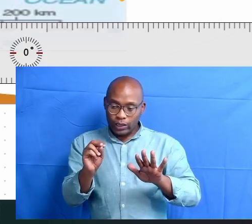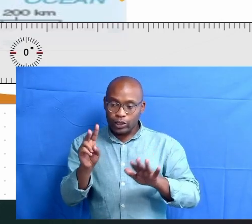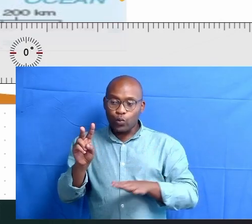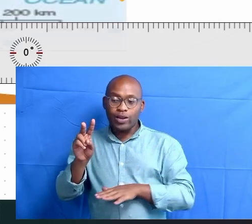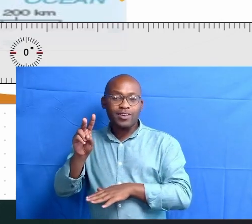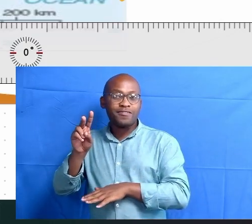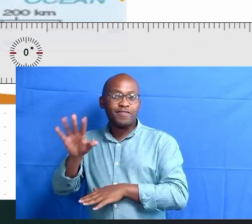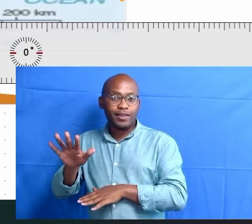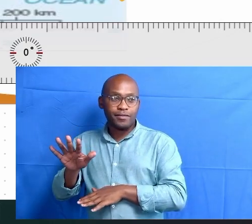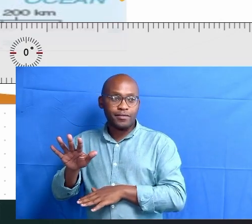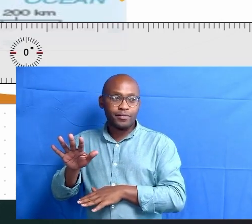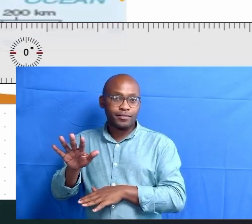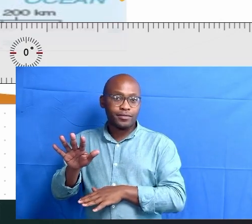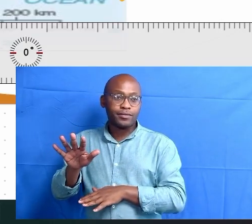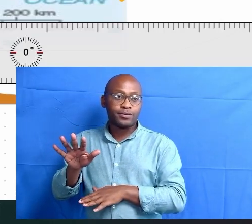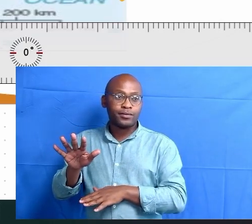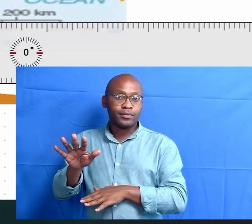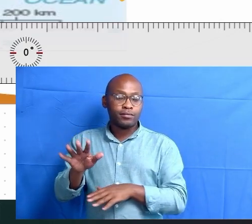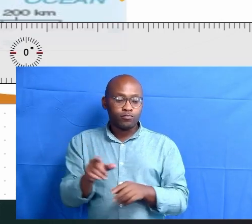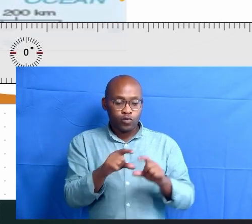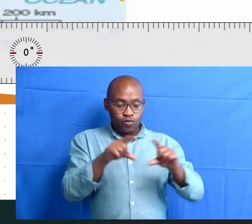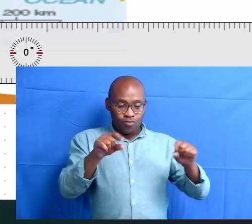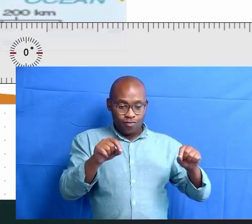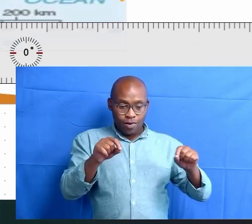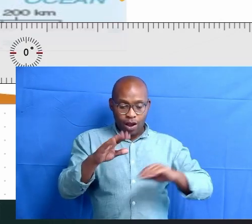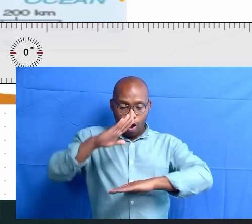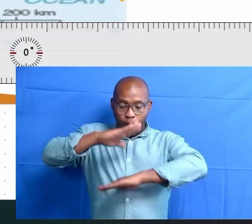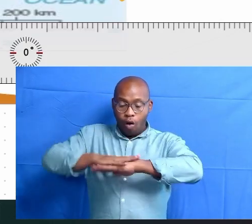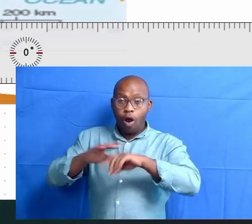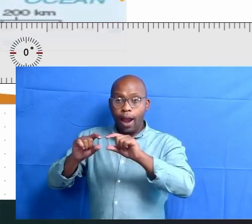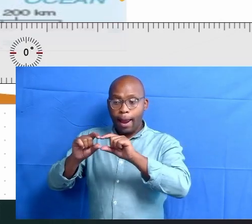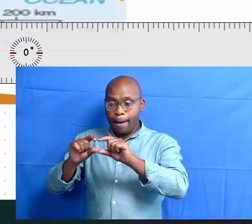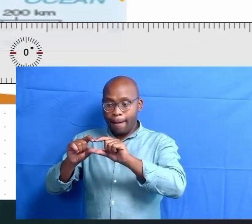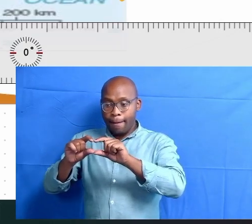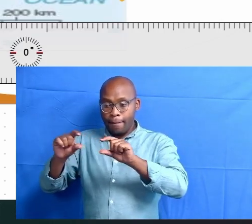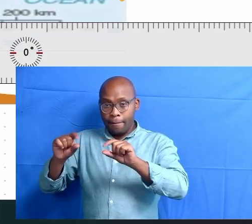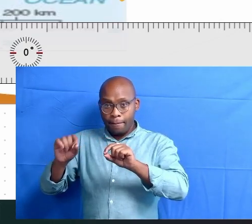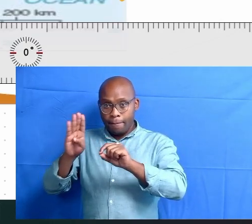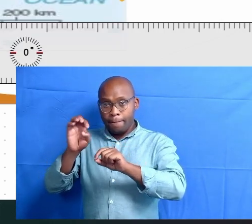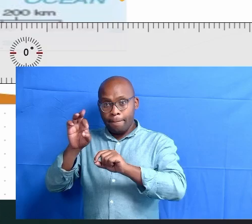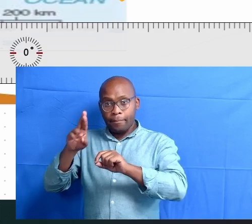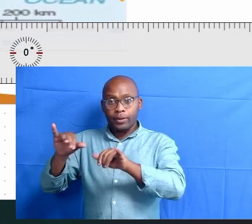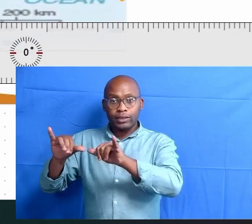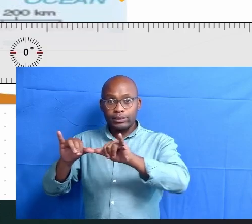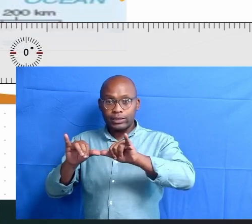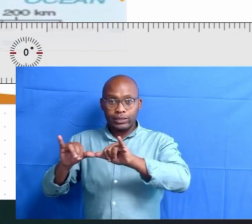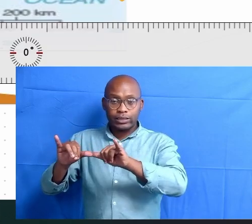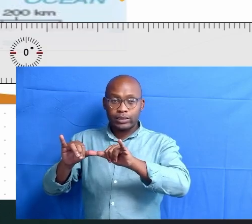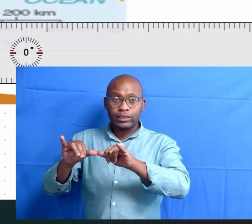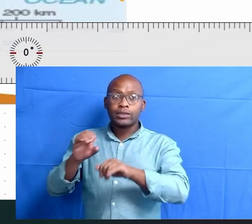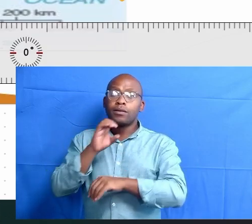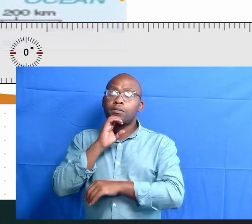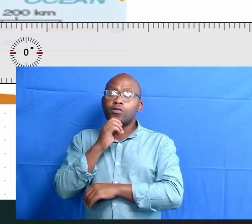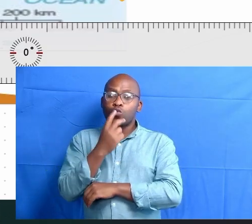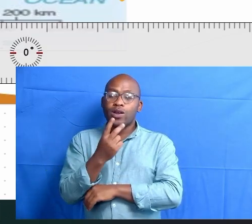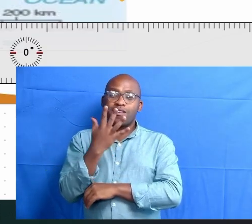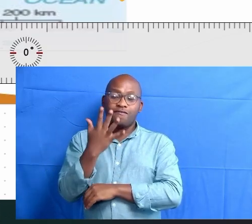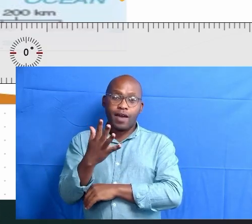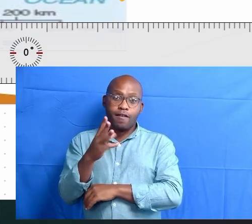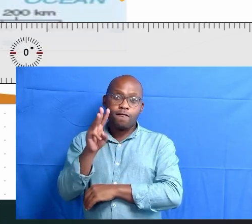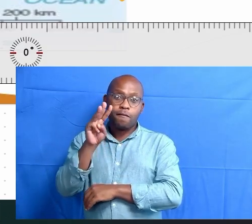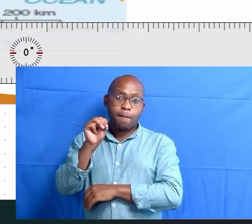say it's 25. So it means that 25 millimeters is equals